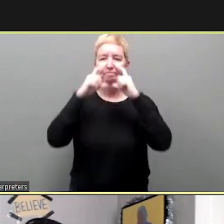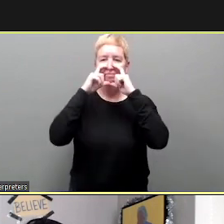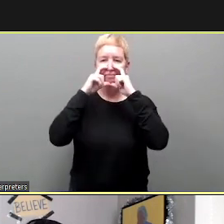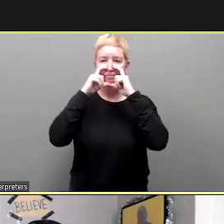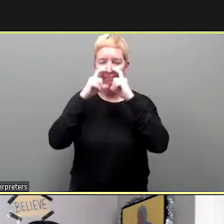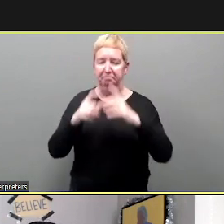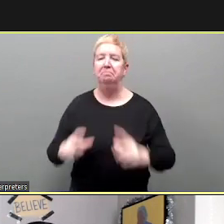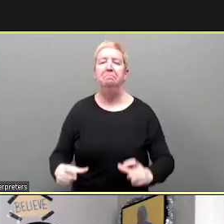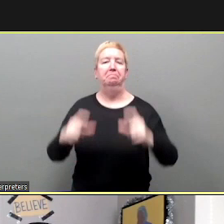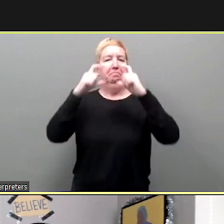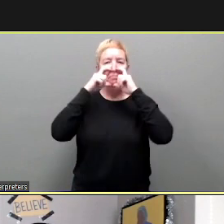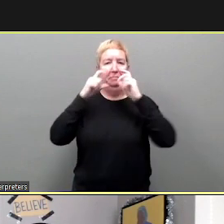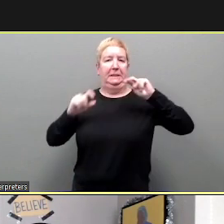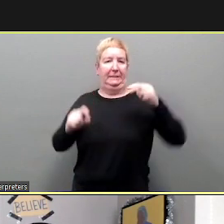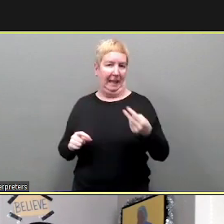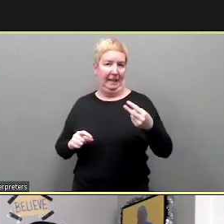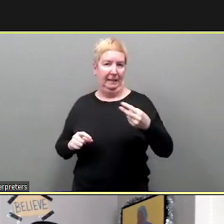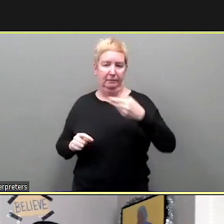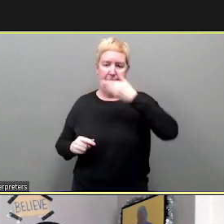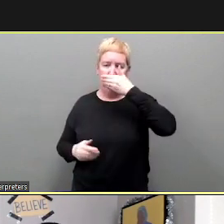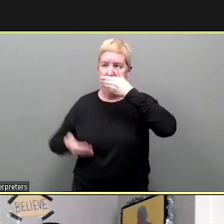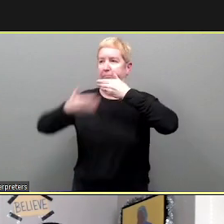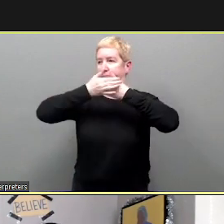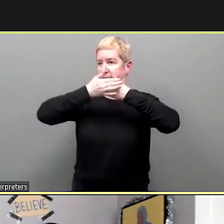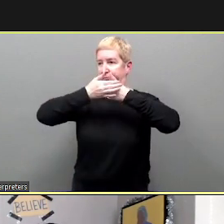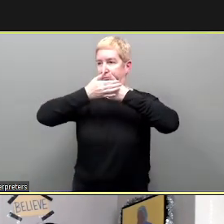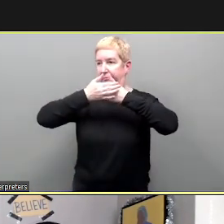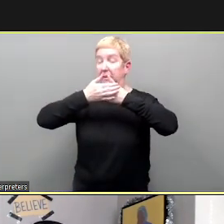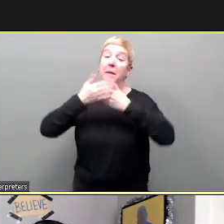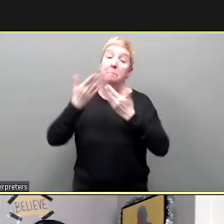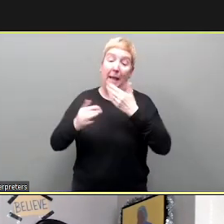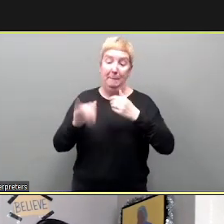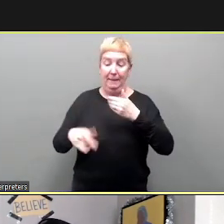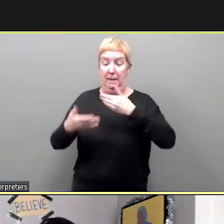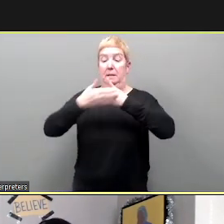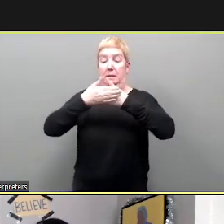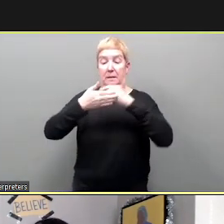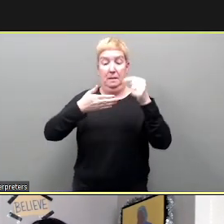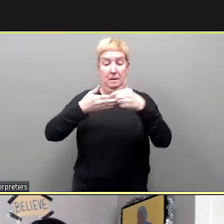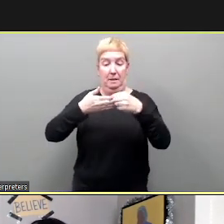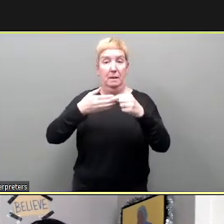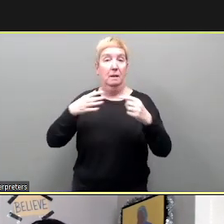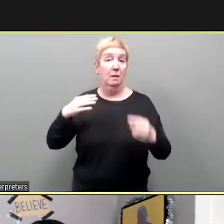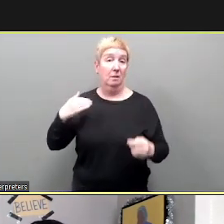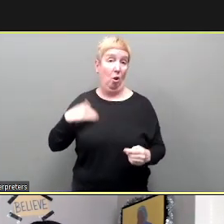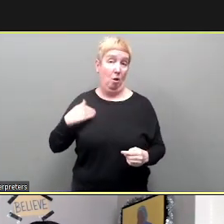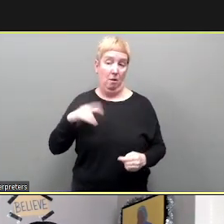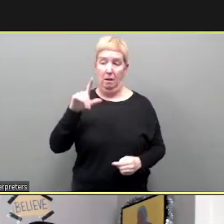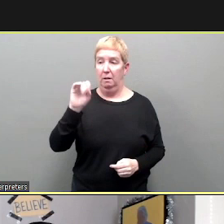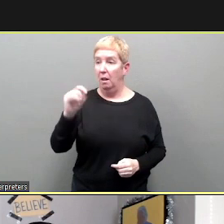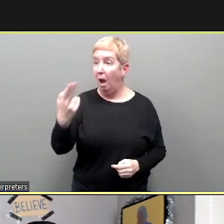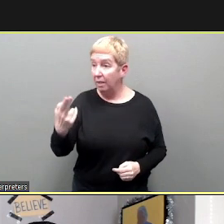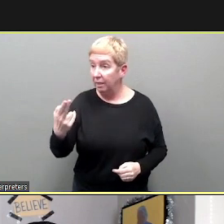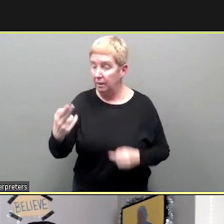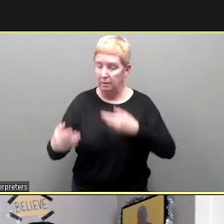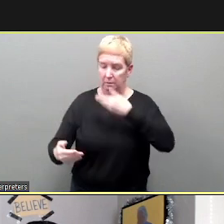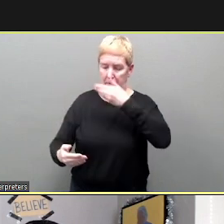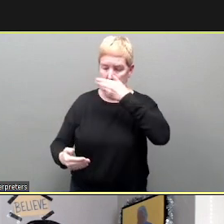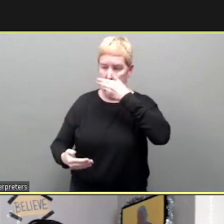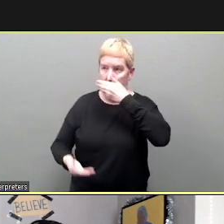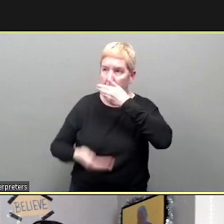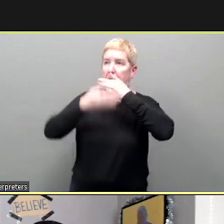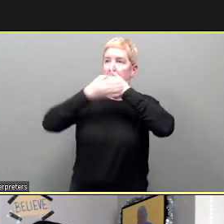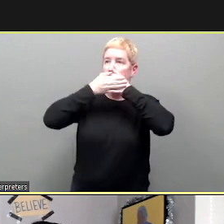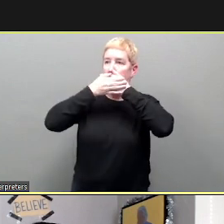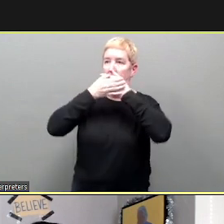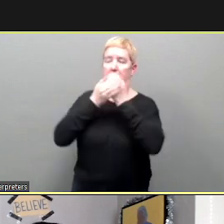your mask. So maybe you want to do a second layer, which is a cloth mask. And oftentimes a cloth mask can just help you,